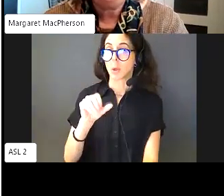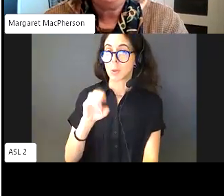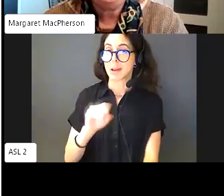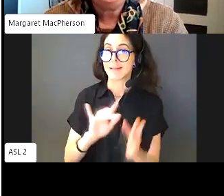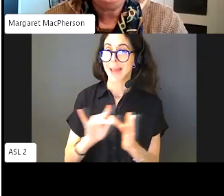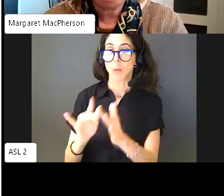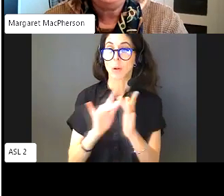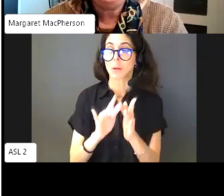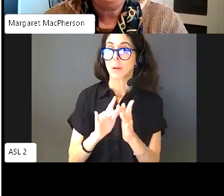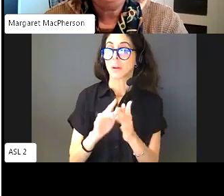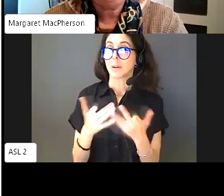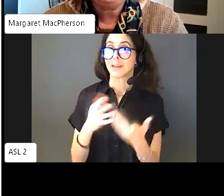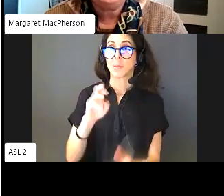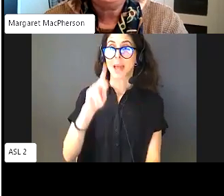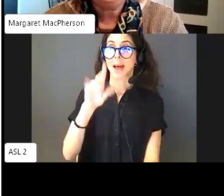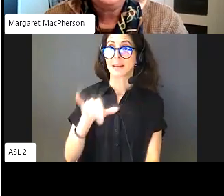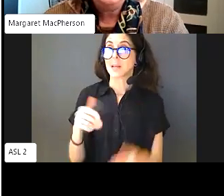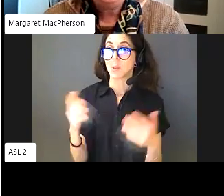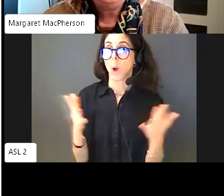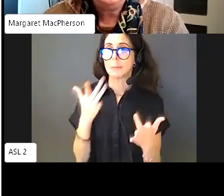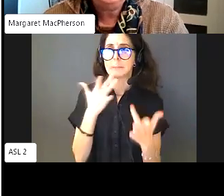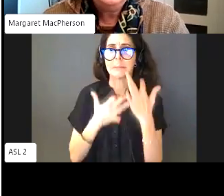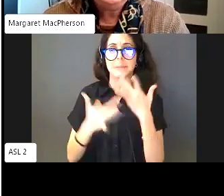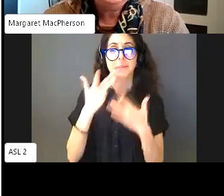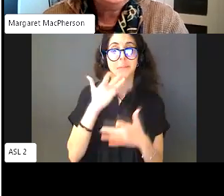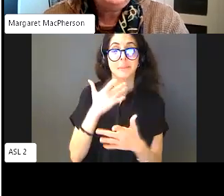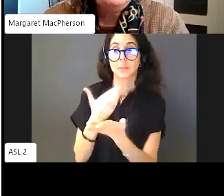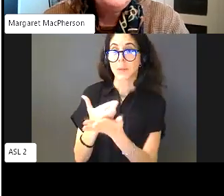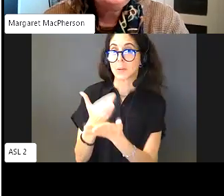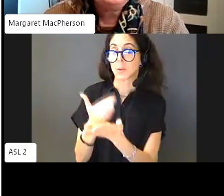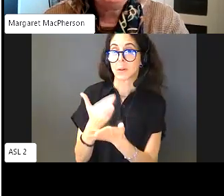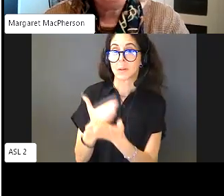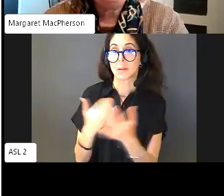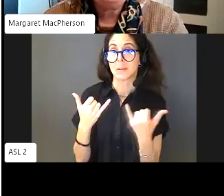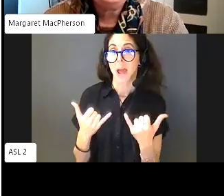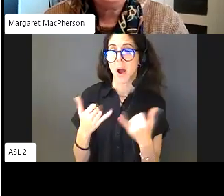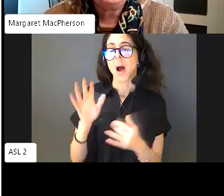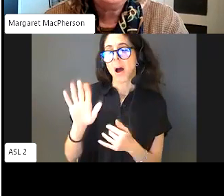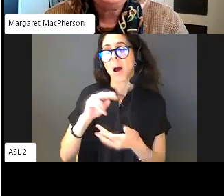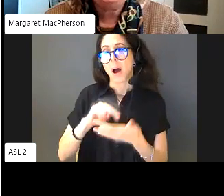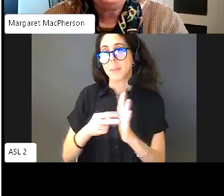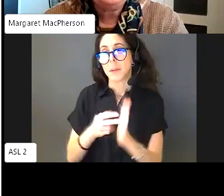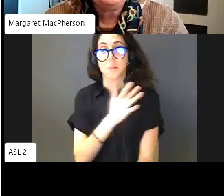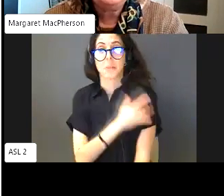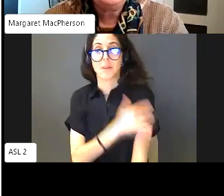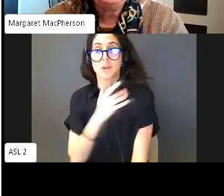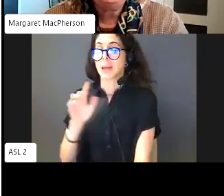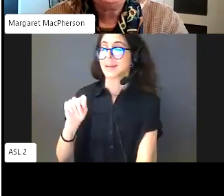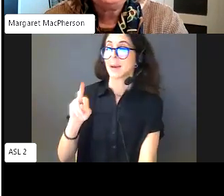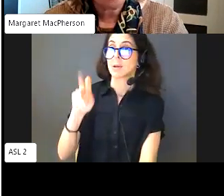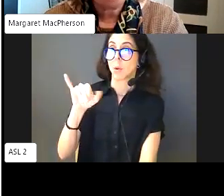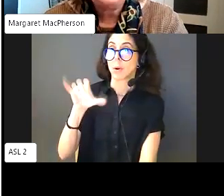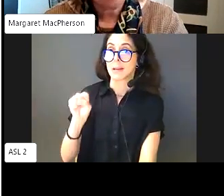is not a lot of resources. There's a few at the provincial territorial level that